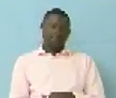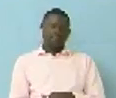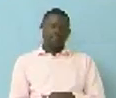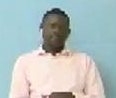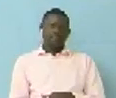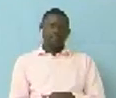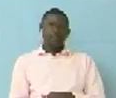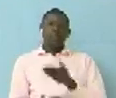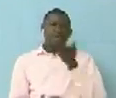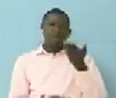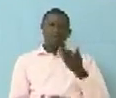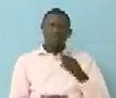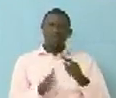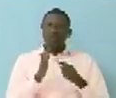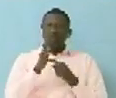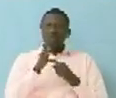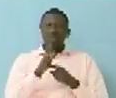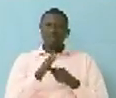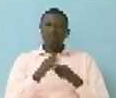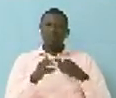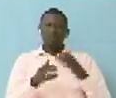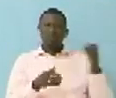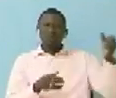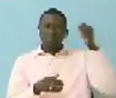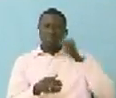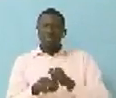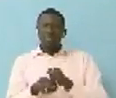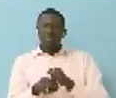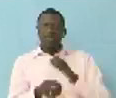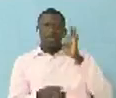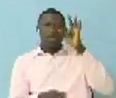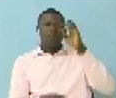Why was it necessary to bring Fode Bari and Baba Saho?